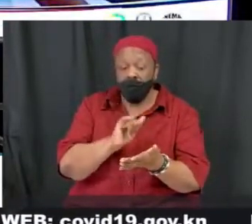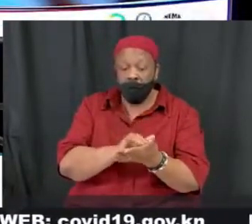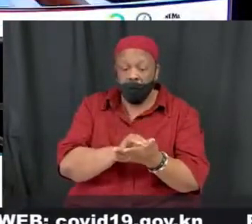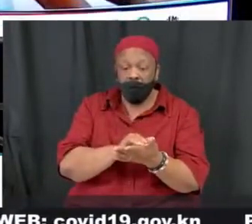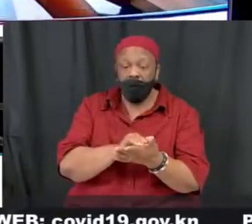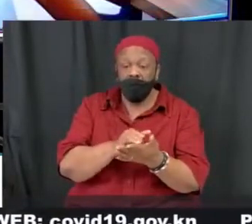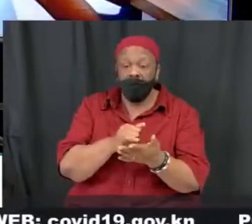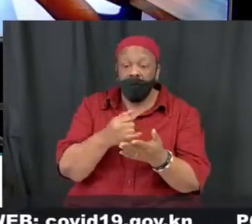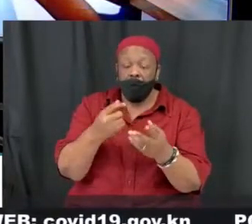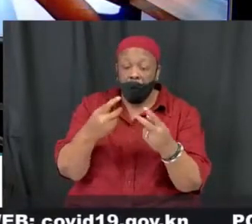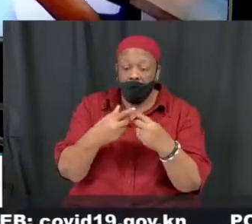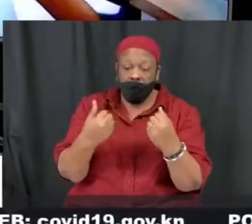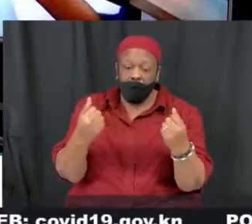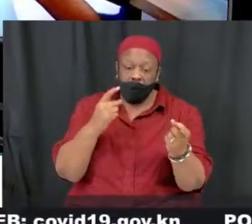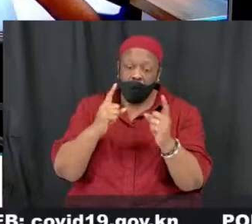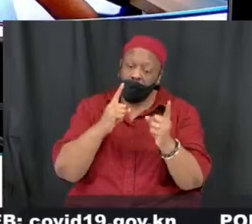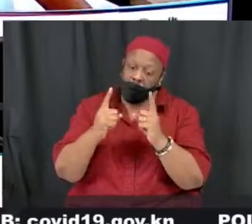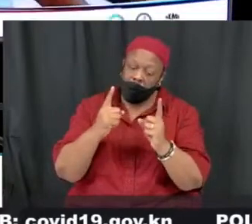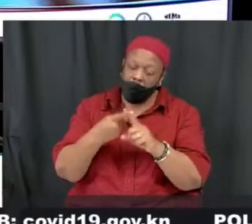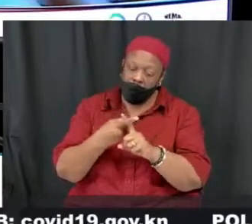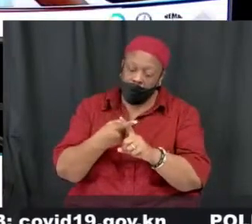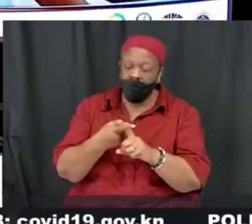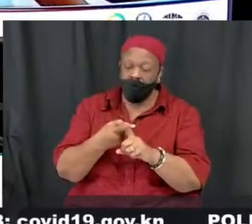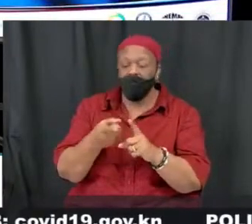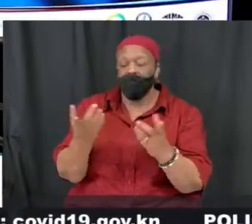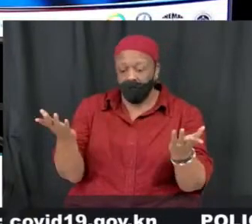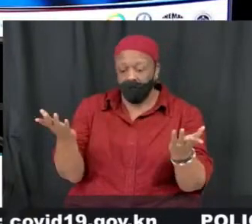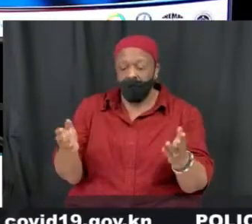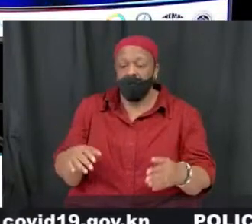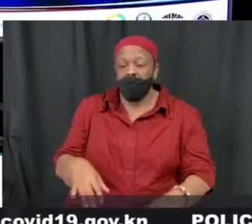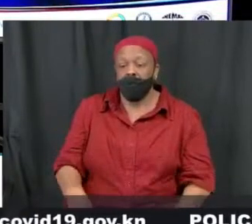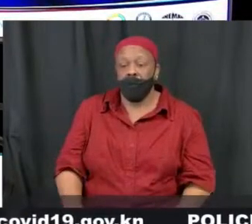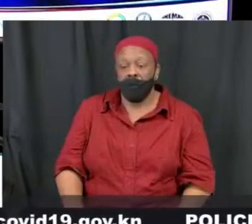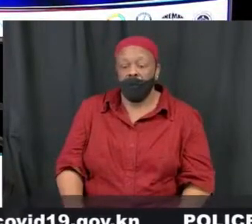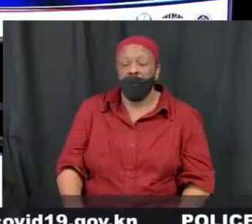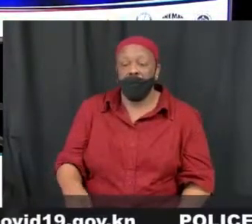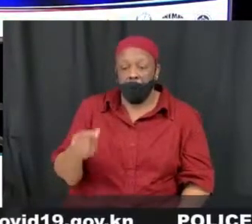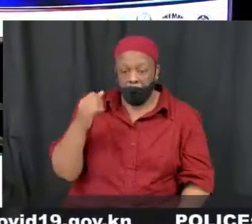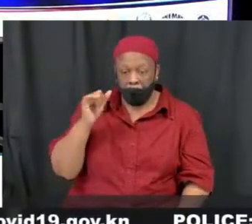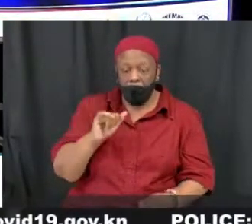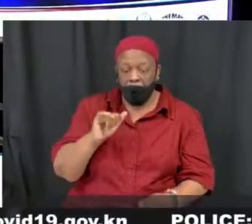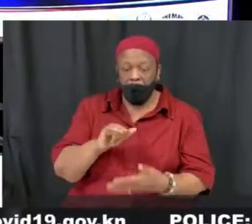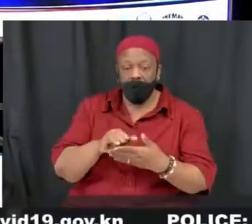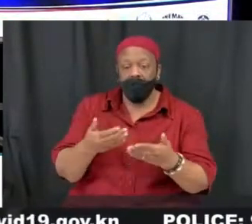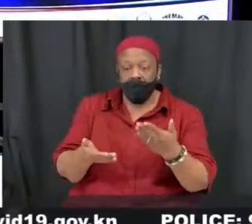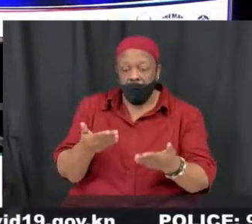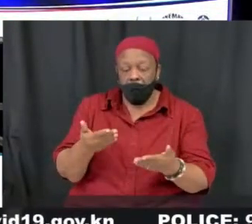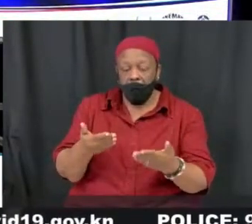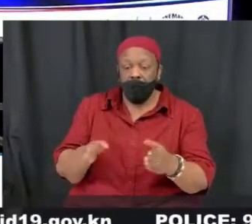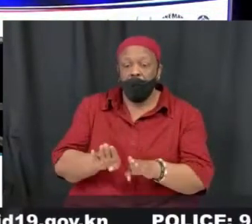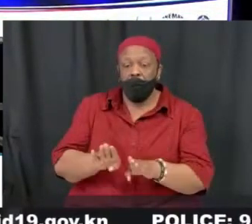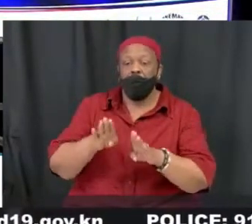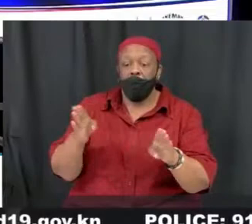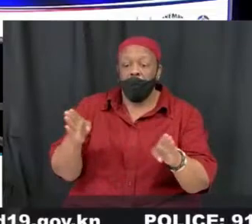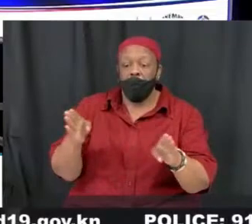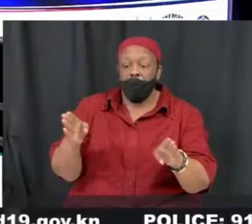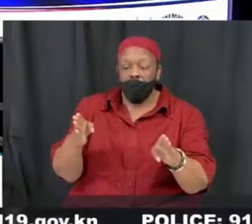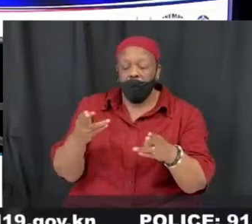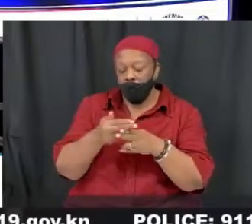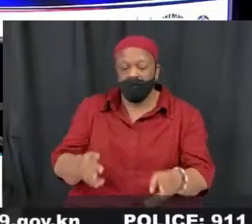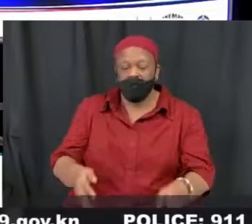our contact tracing process, there is a likelihood that schools will reopen.